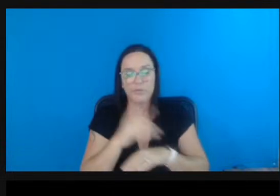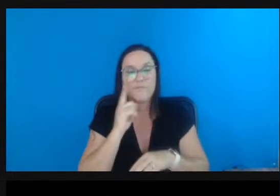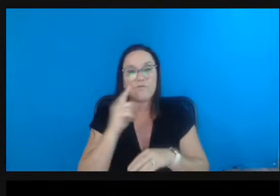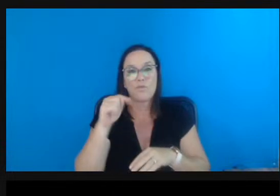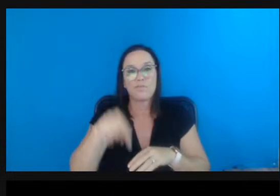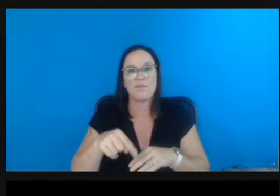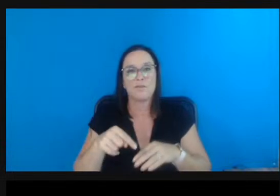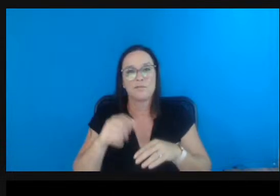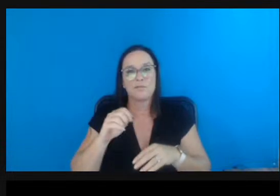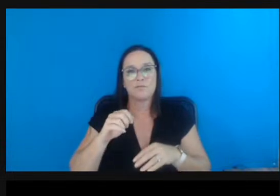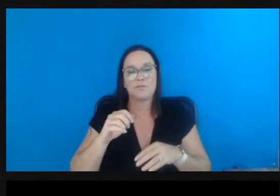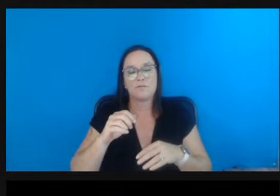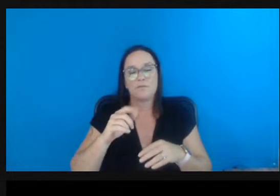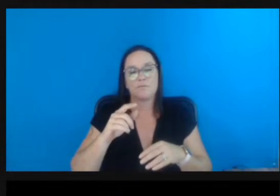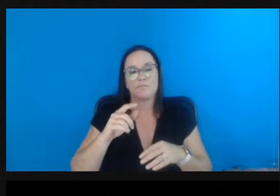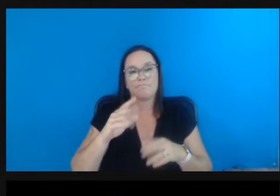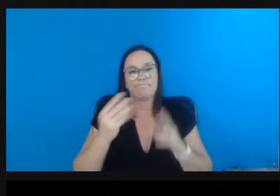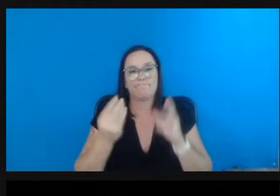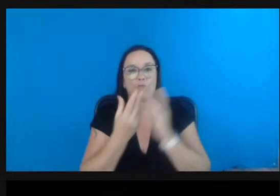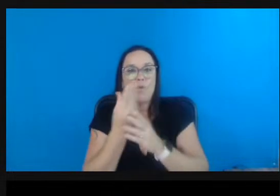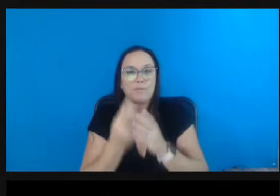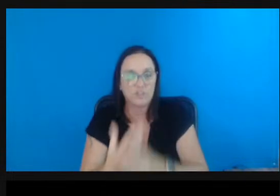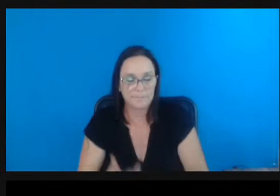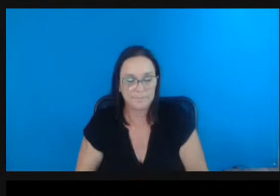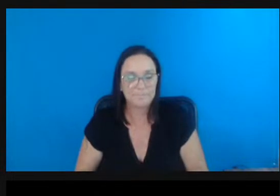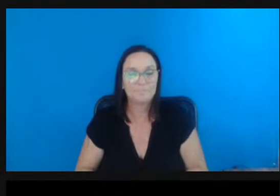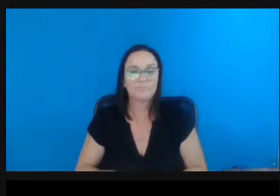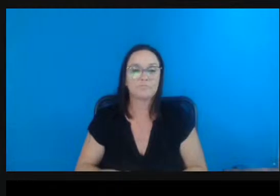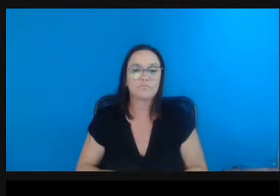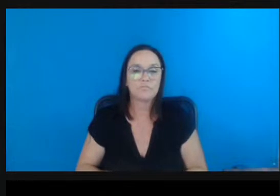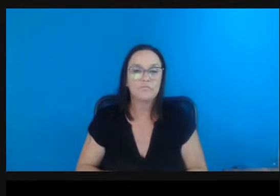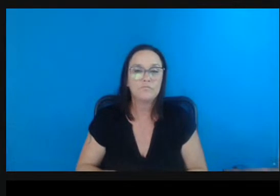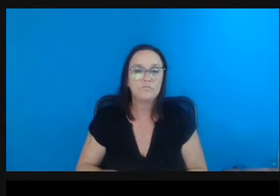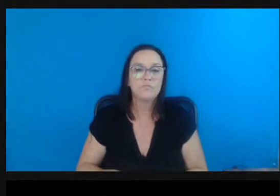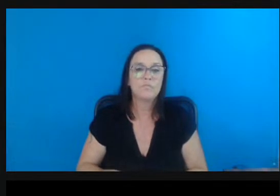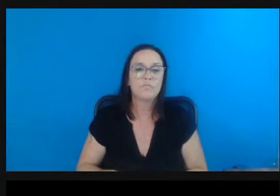like, what, you know, what was the actual